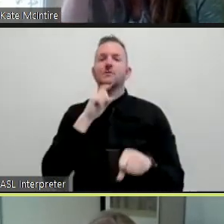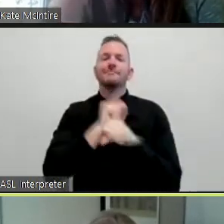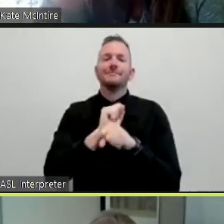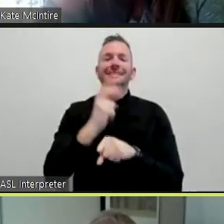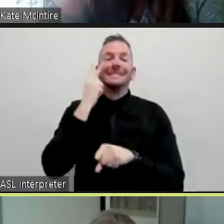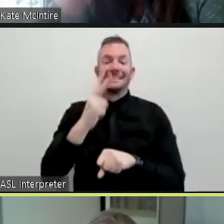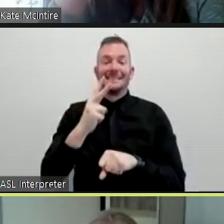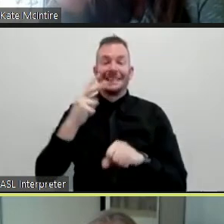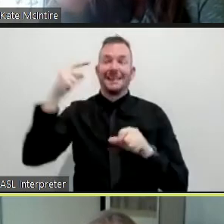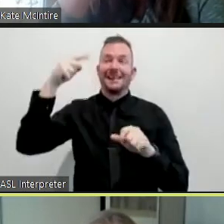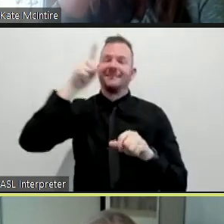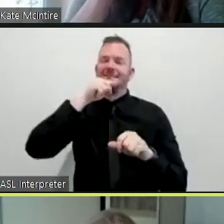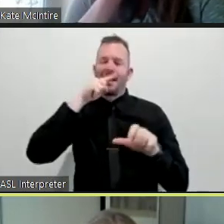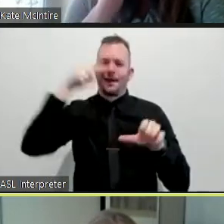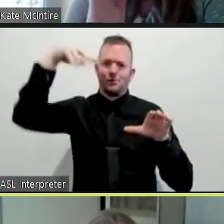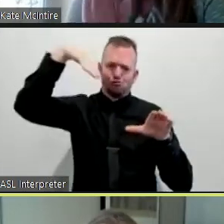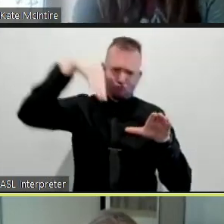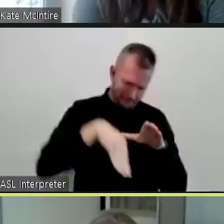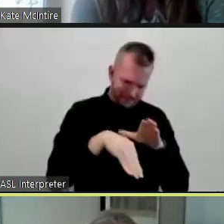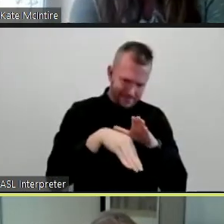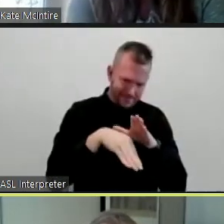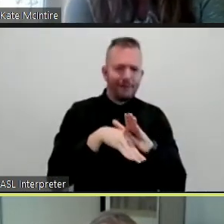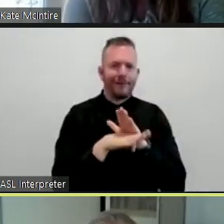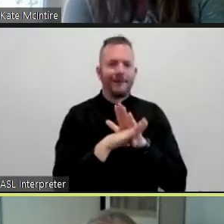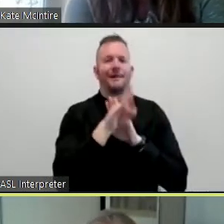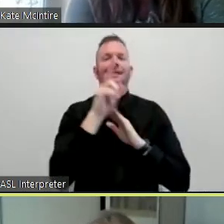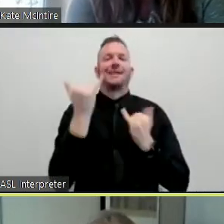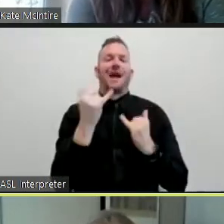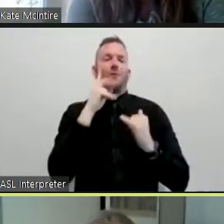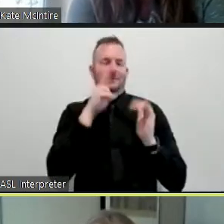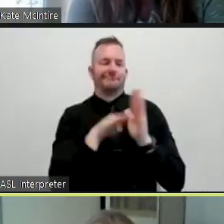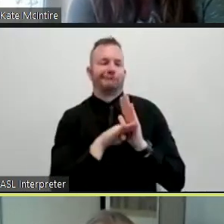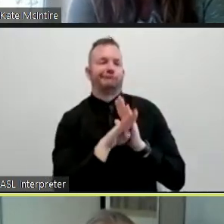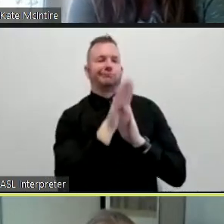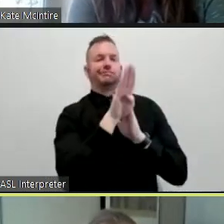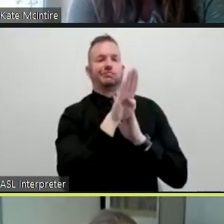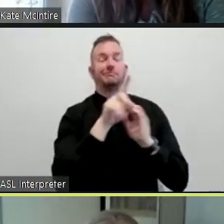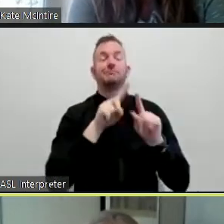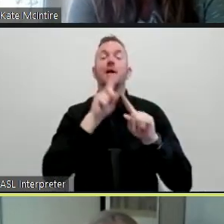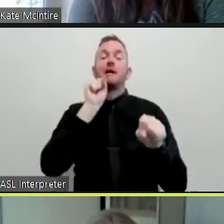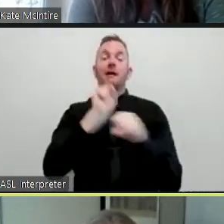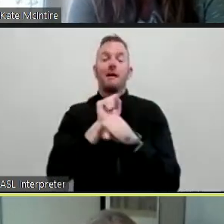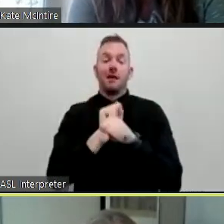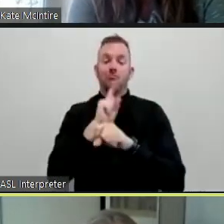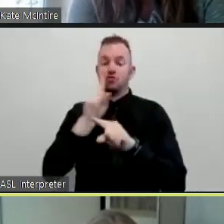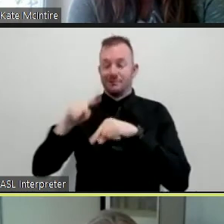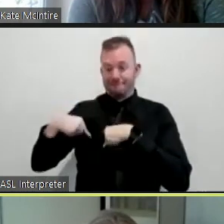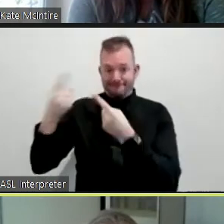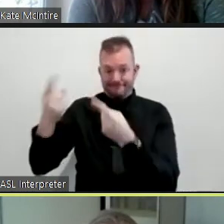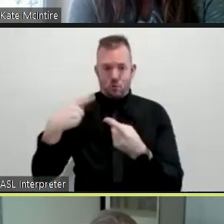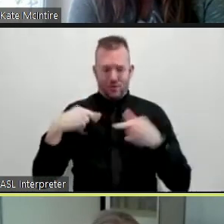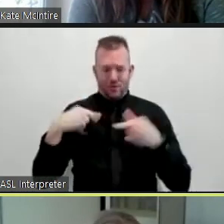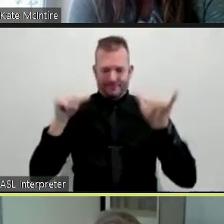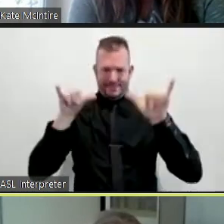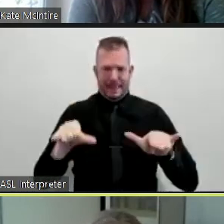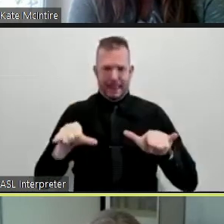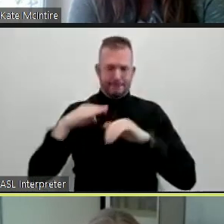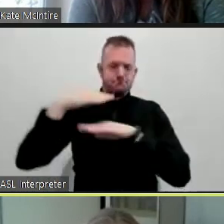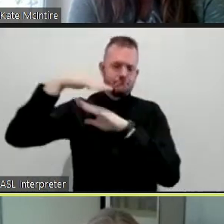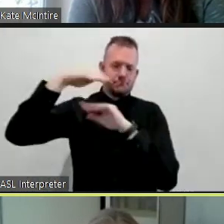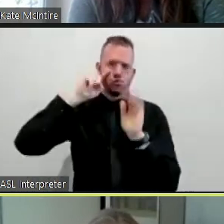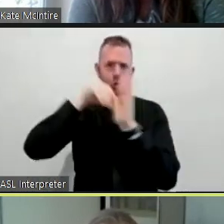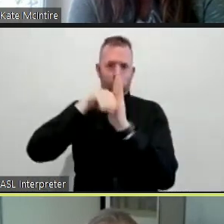see that those numbers did go back up a little bit. But overall, we do continue to have this consistent downward trend in the state and continue to